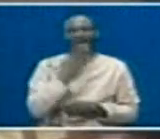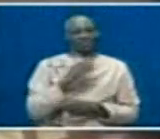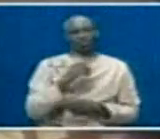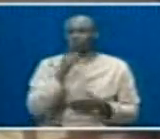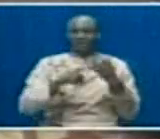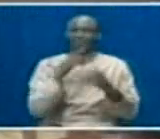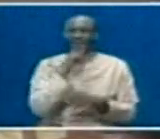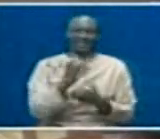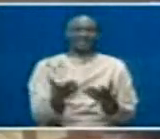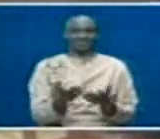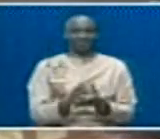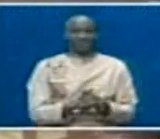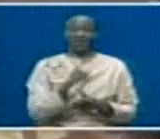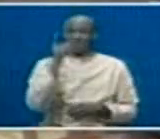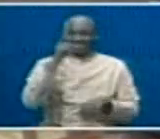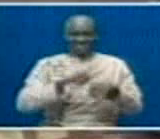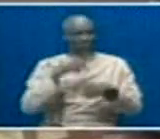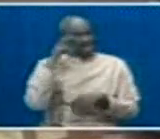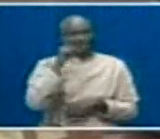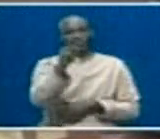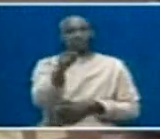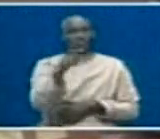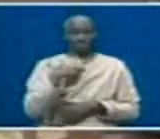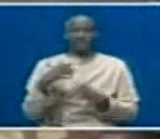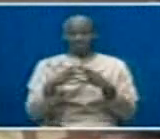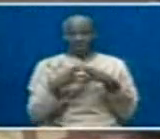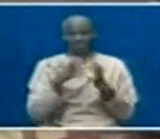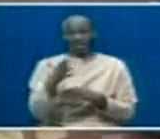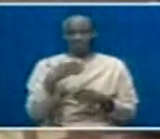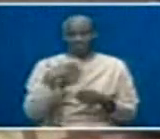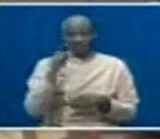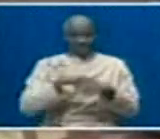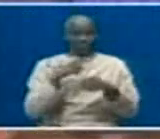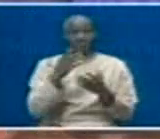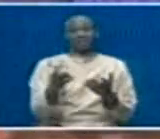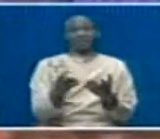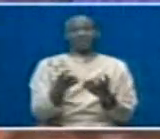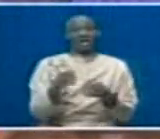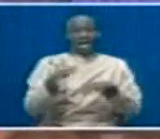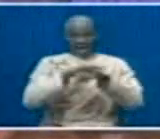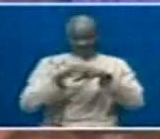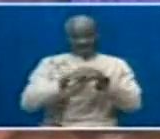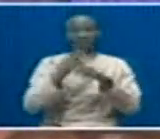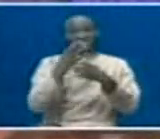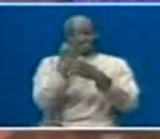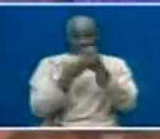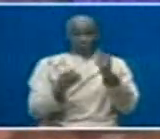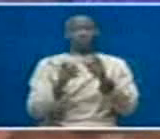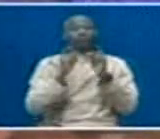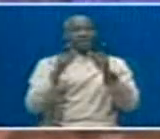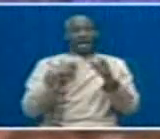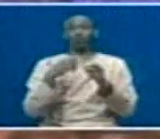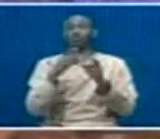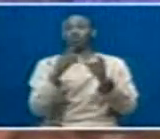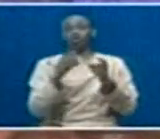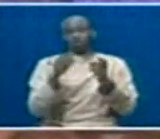man. You know, the first time I heard about him, I was in America, and this triple heritage came out. Africa, a triple heritage. And then the documentary